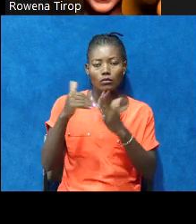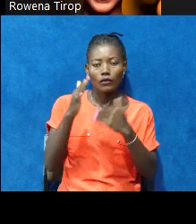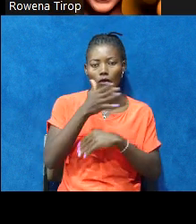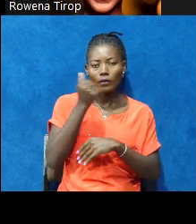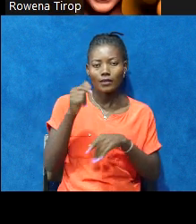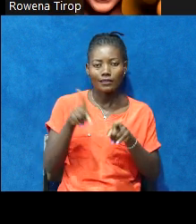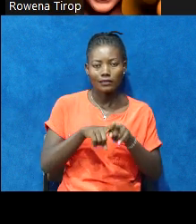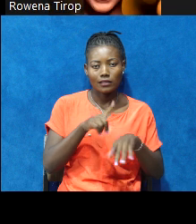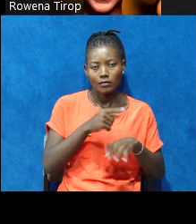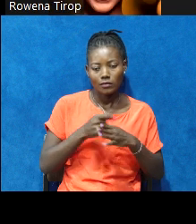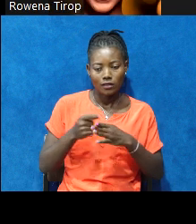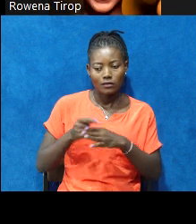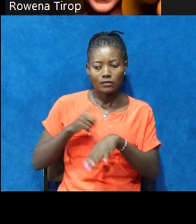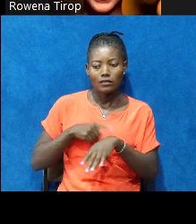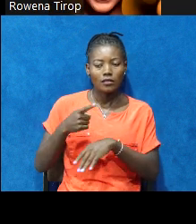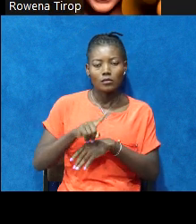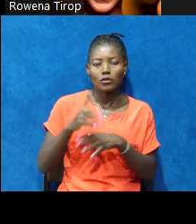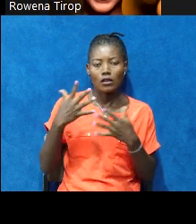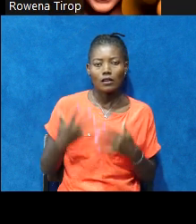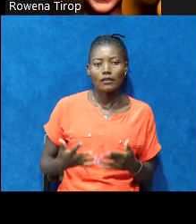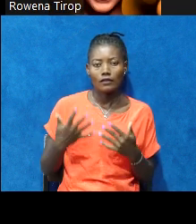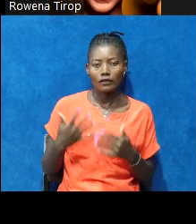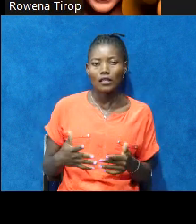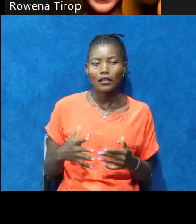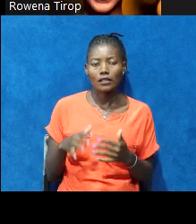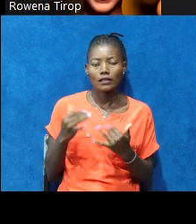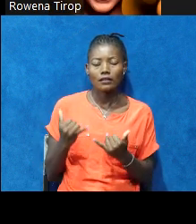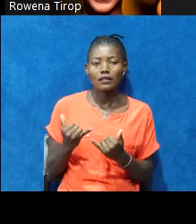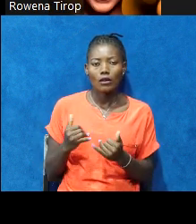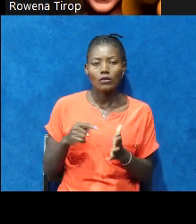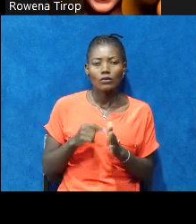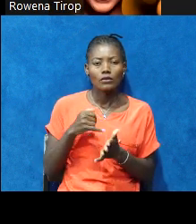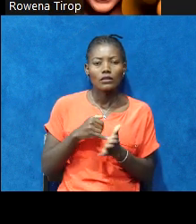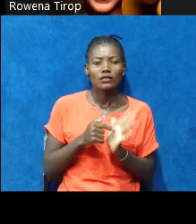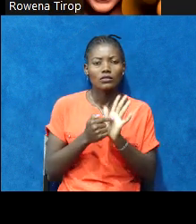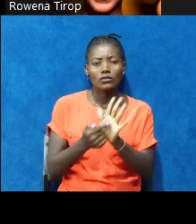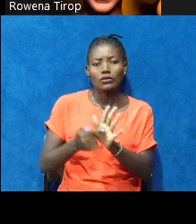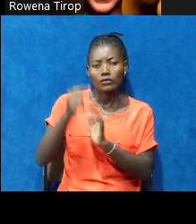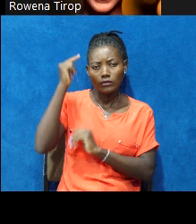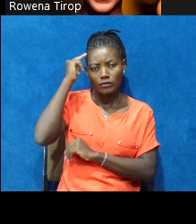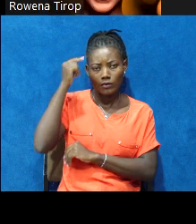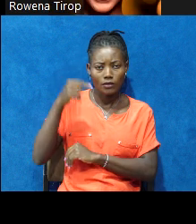better. Even your training sessions are more intense. So this, it shows that